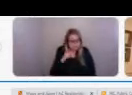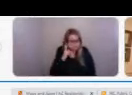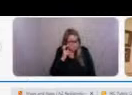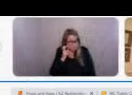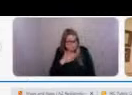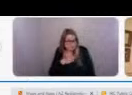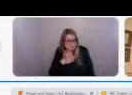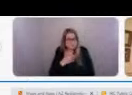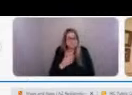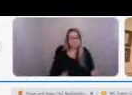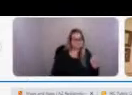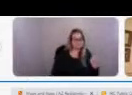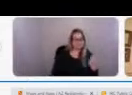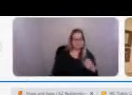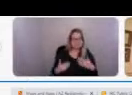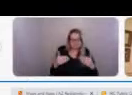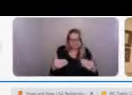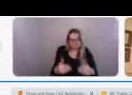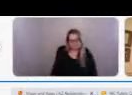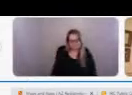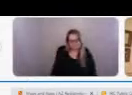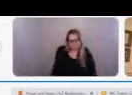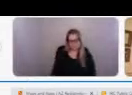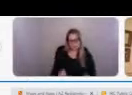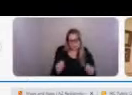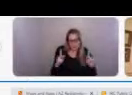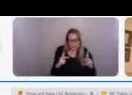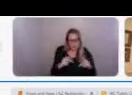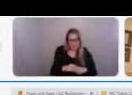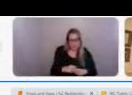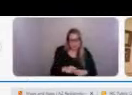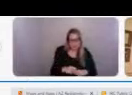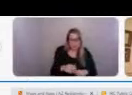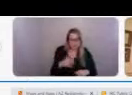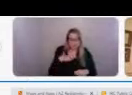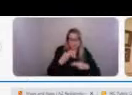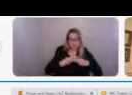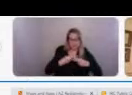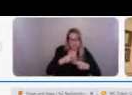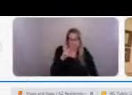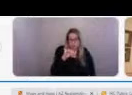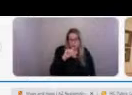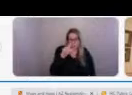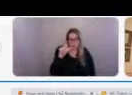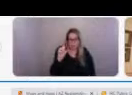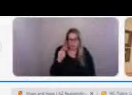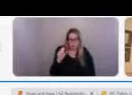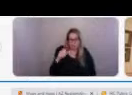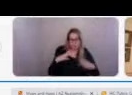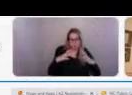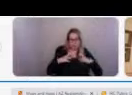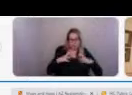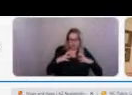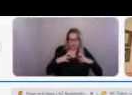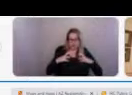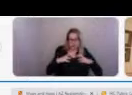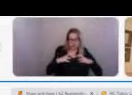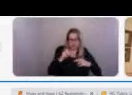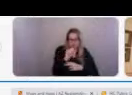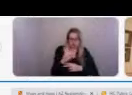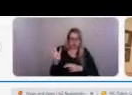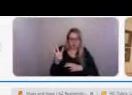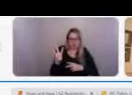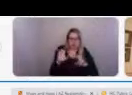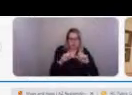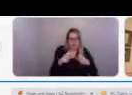yes so please proceed okay uh my name is william bolisroot and i'm a retired software engineer in yuma